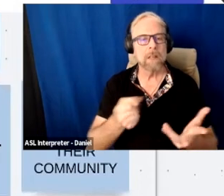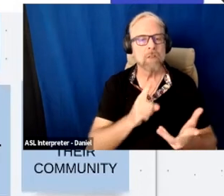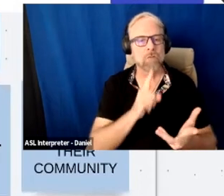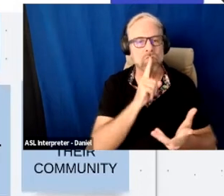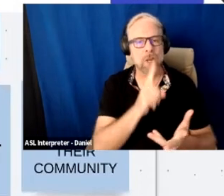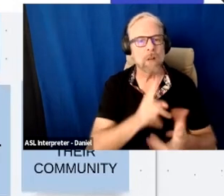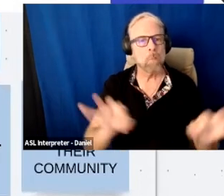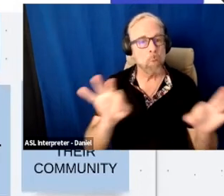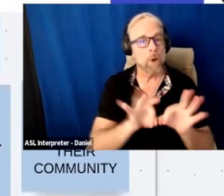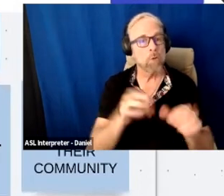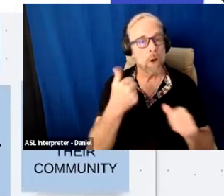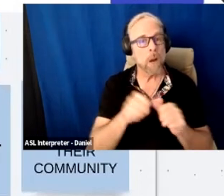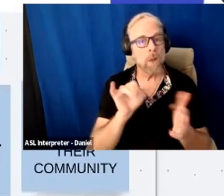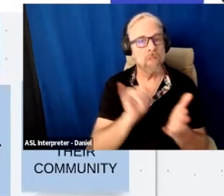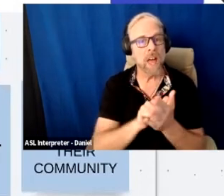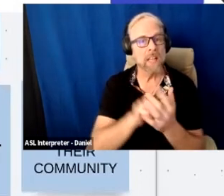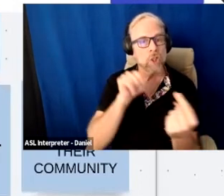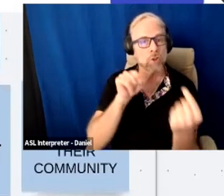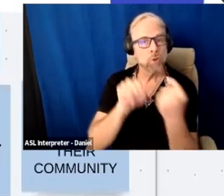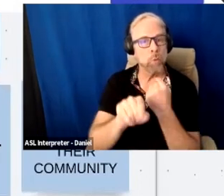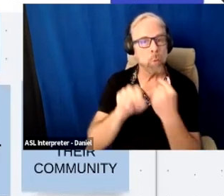that's a two-way street, right? We want